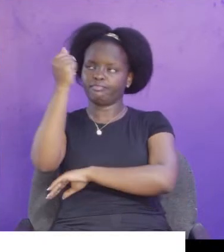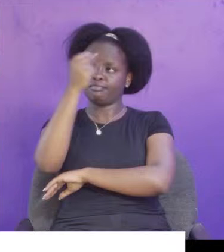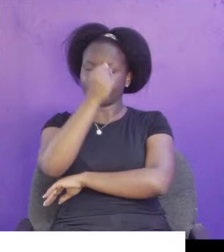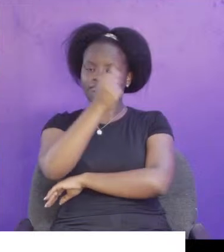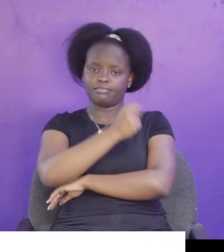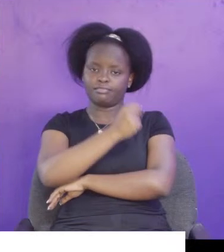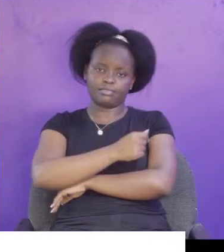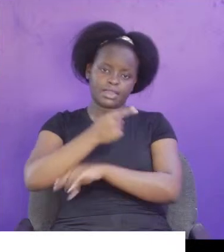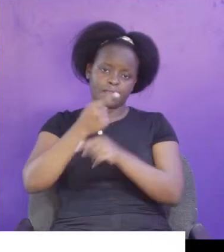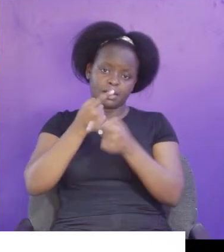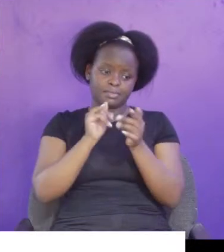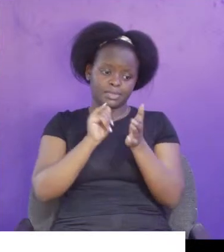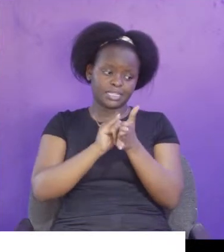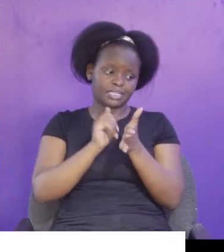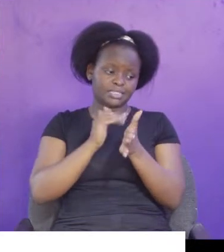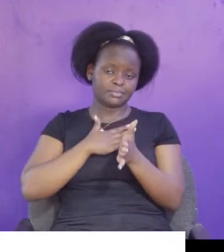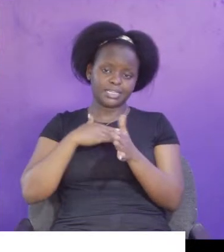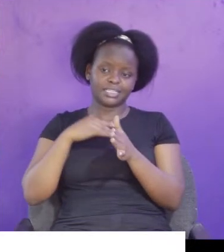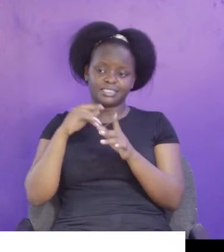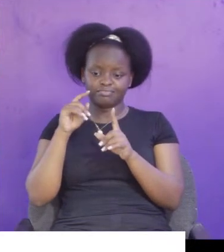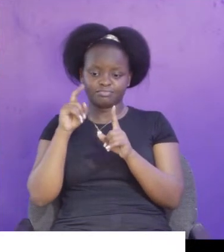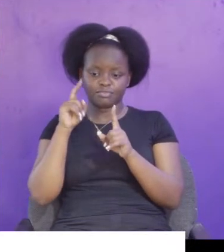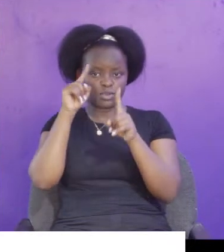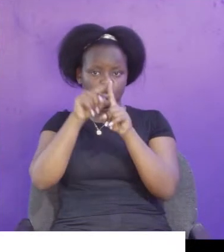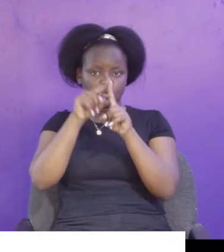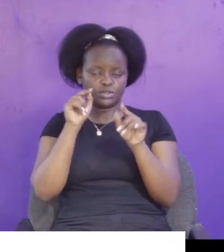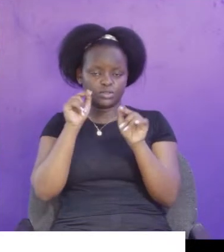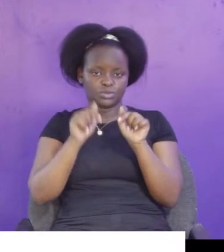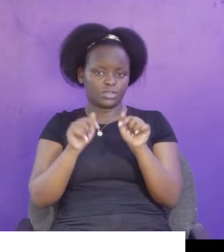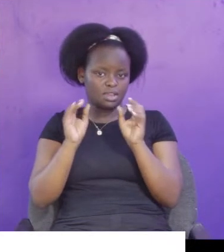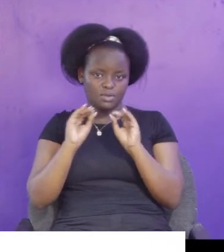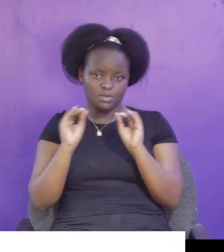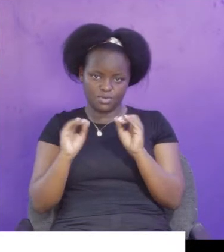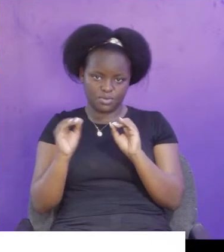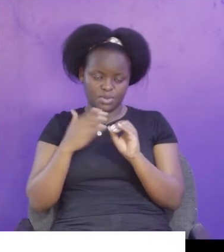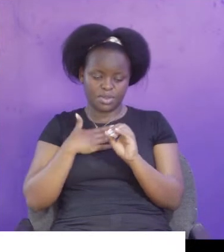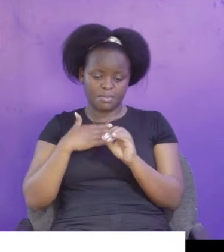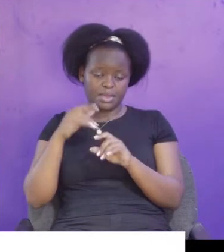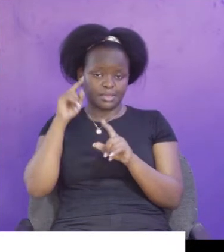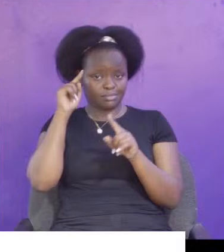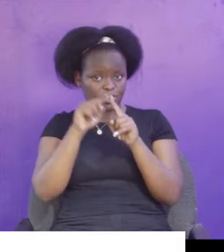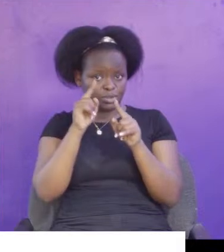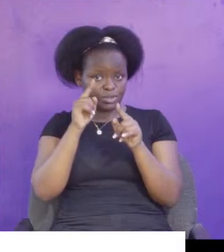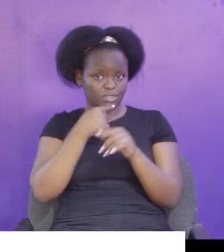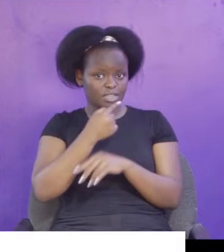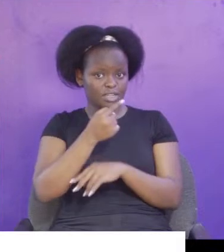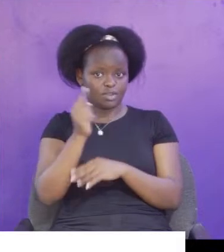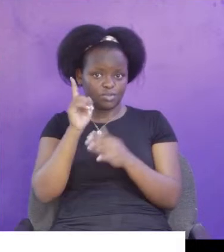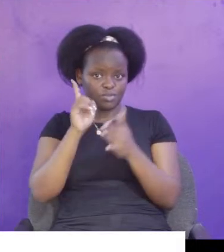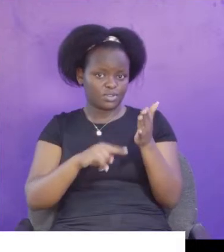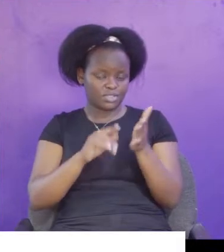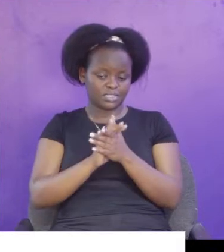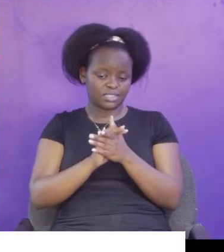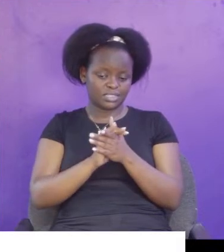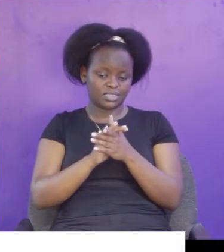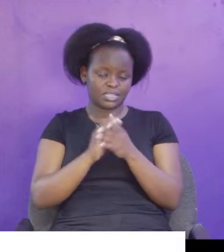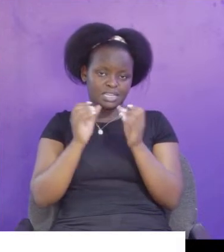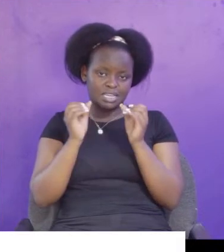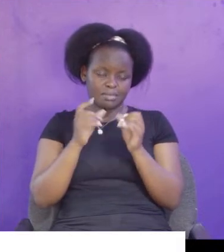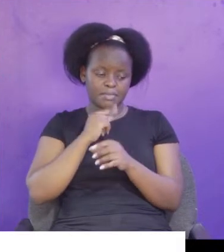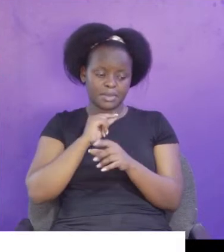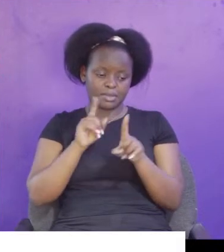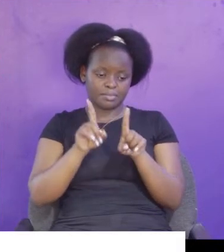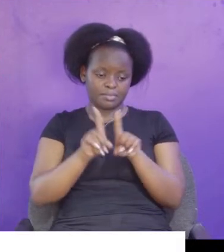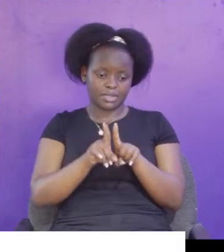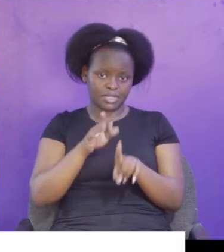my intention today. My intention is to tell you that even though my brother